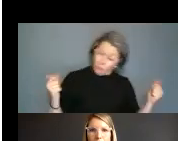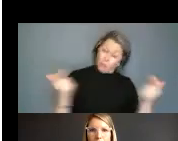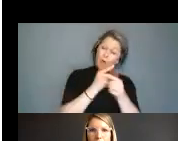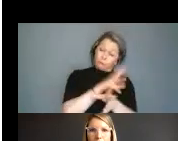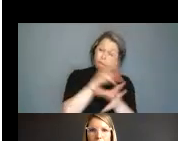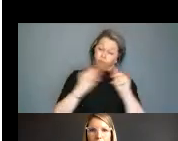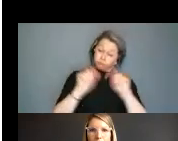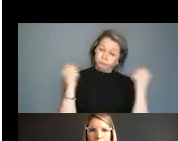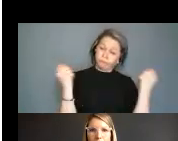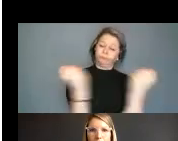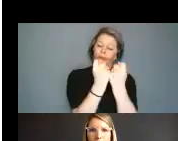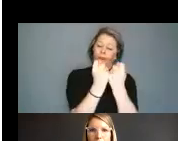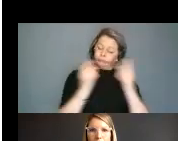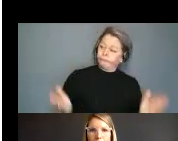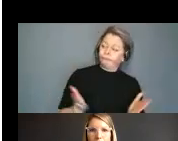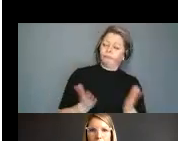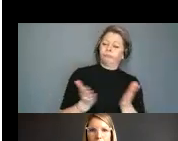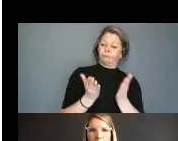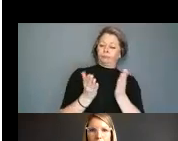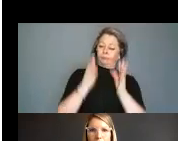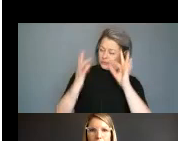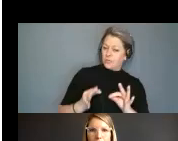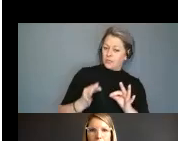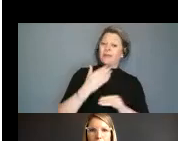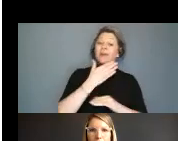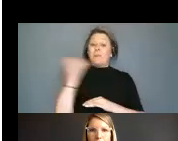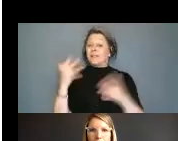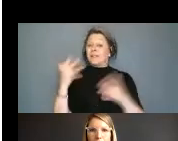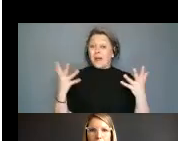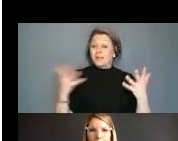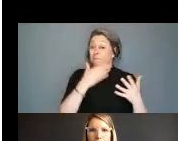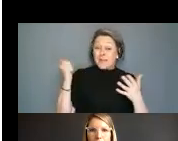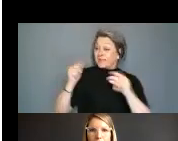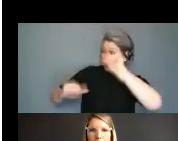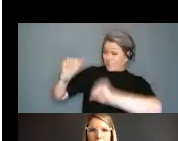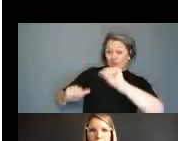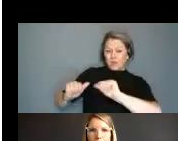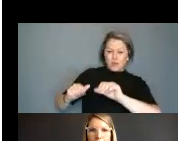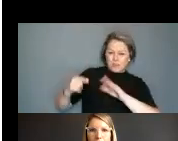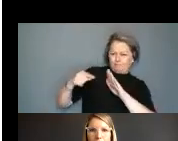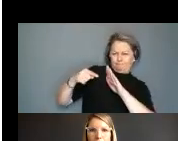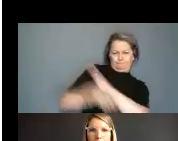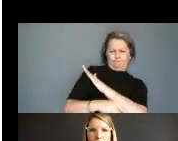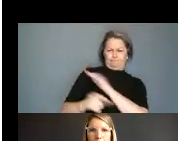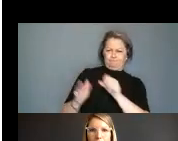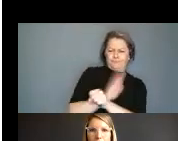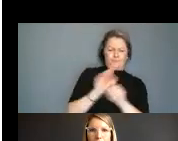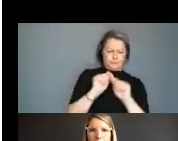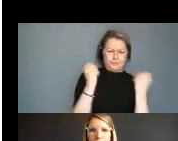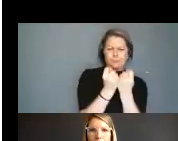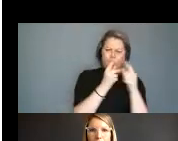recognized that, the best capacity assessment is a thorough one involving the adult and a team of